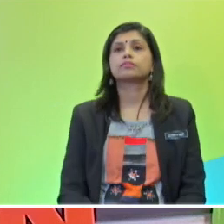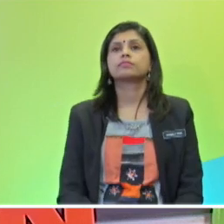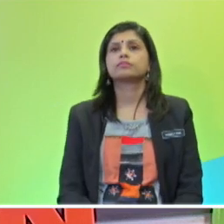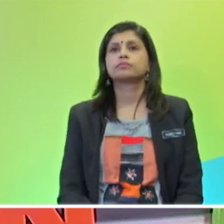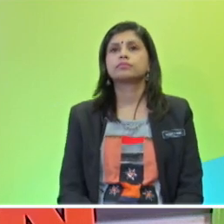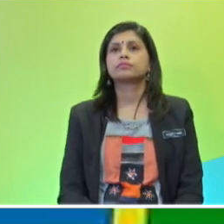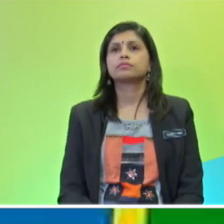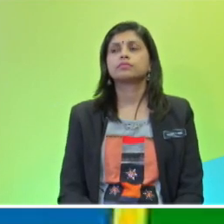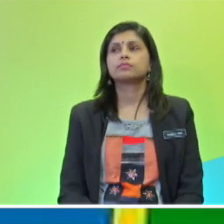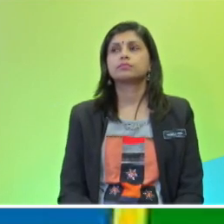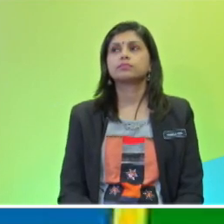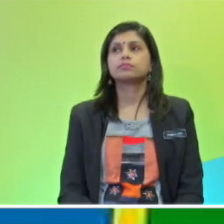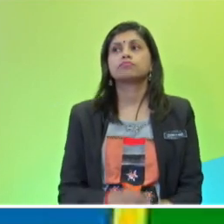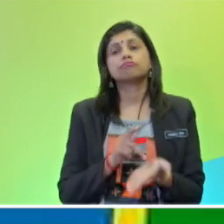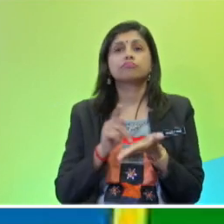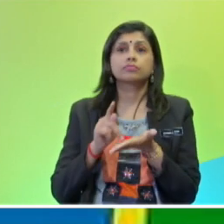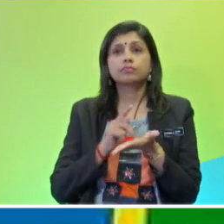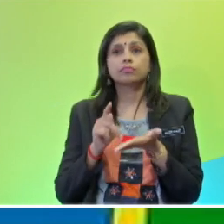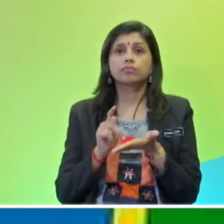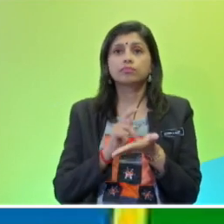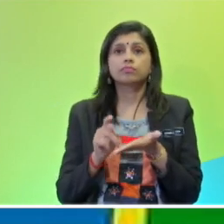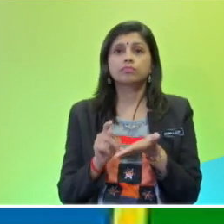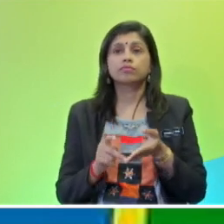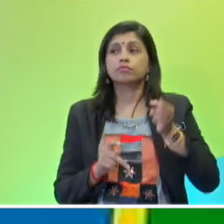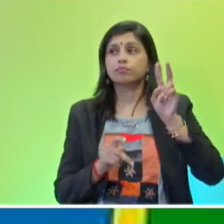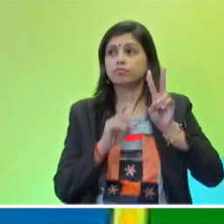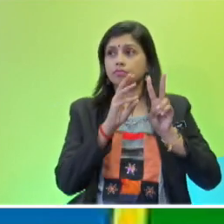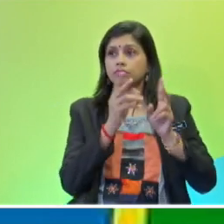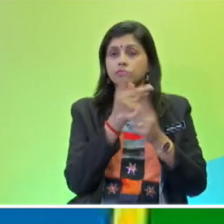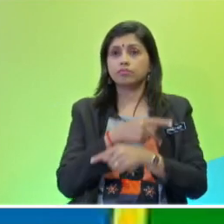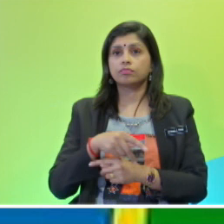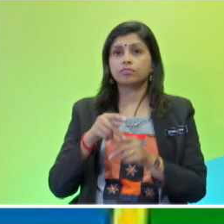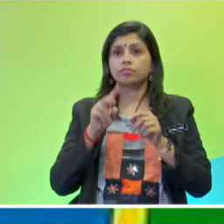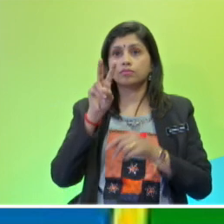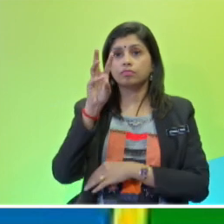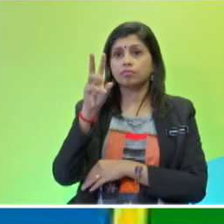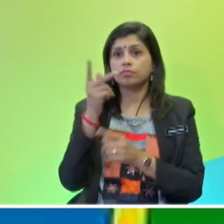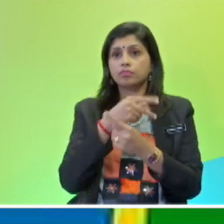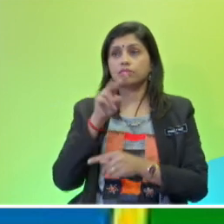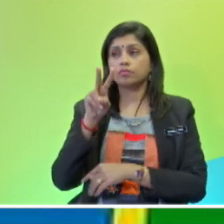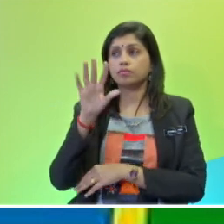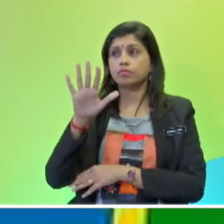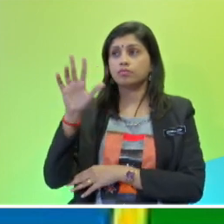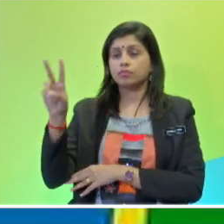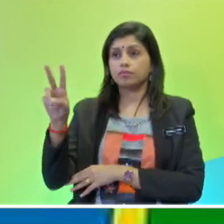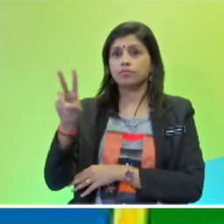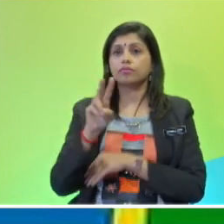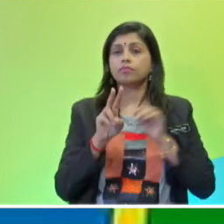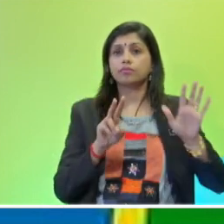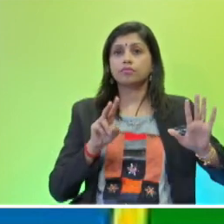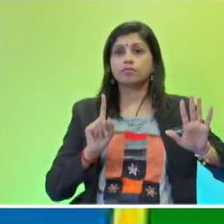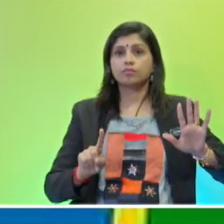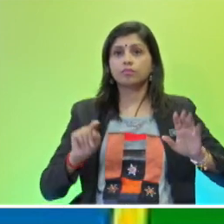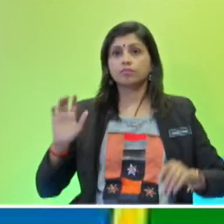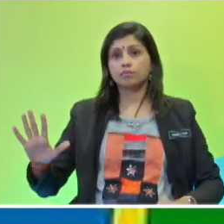Yeah, okay. So 26 over 5 milliliter times by 2 over 1, okay, or 2. So we will get what? 26 times